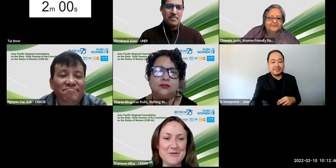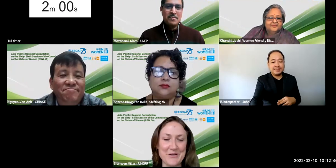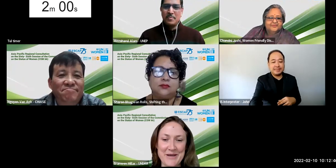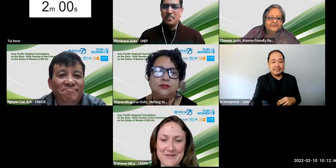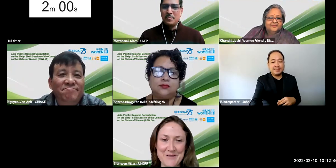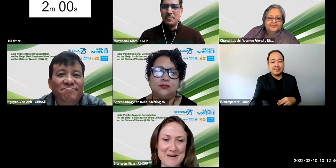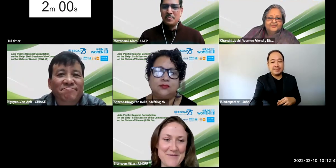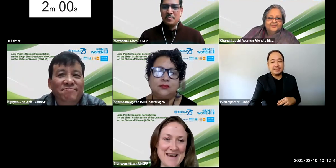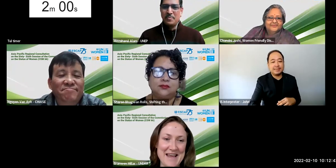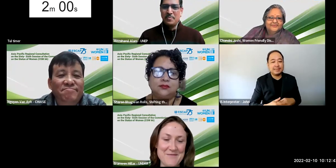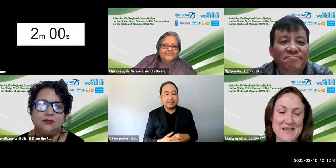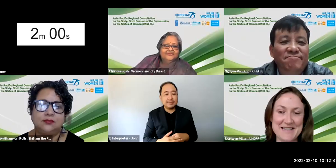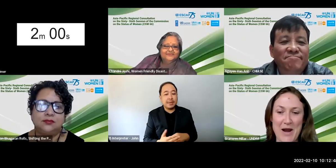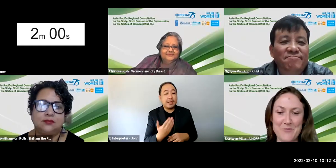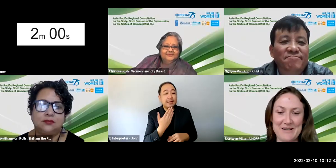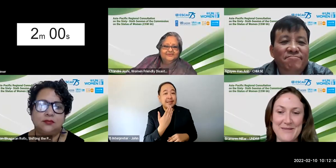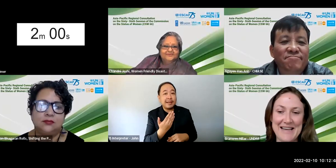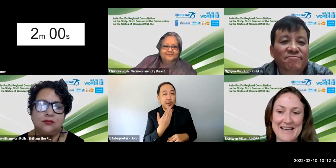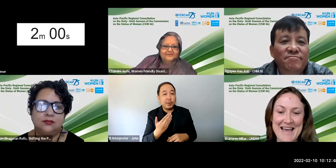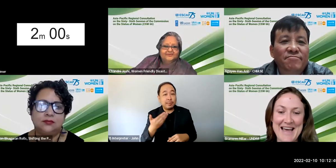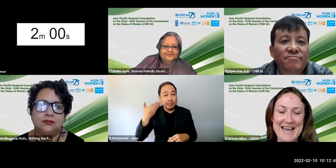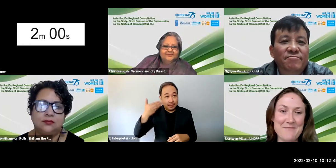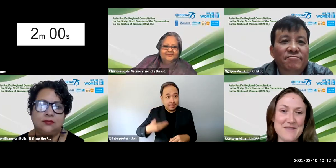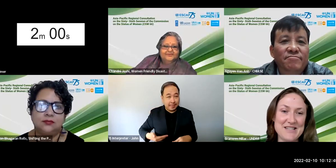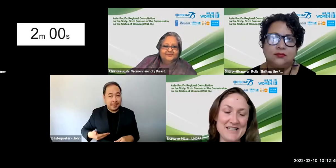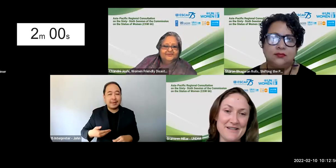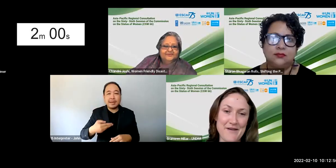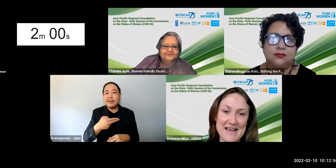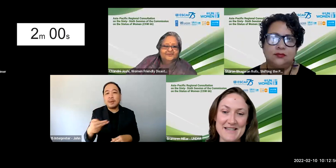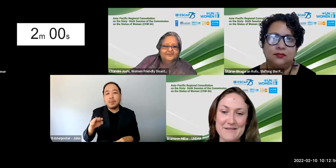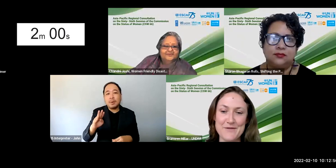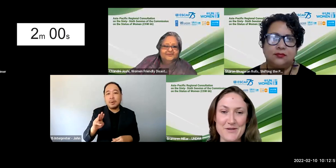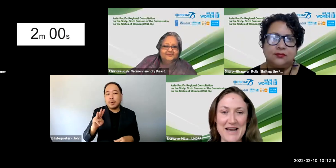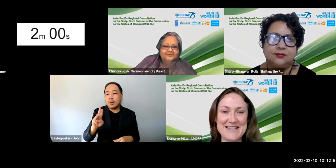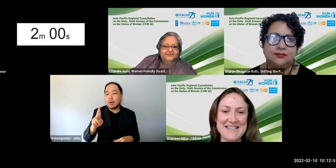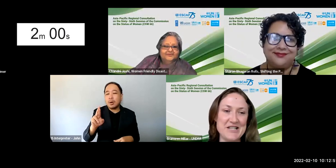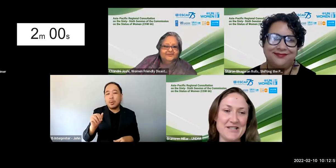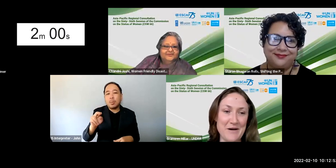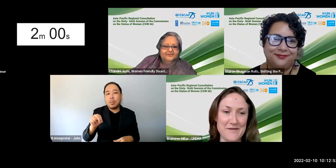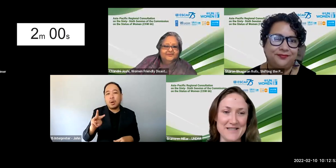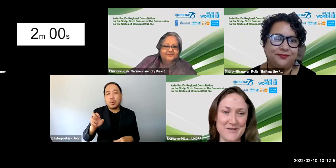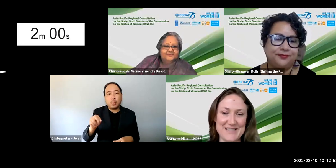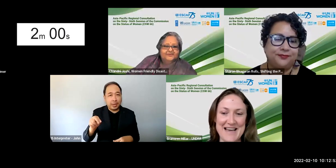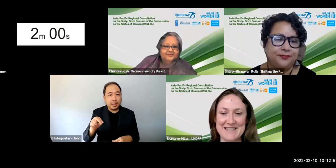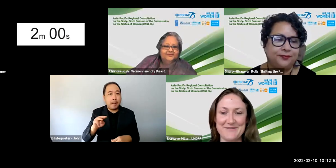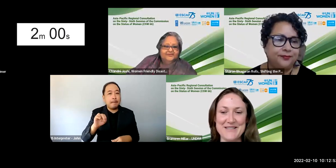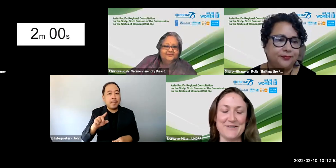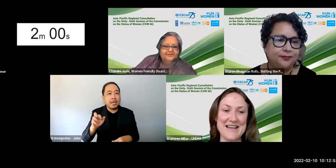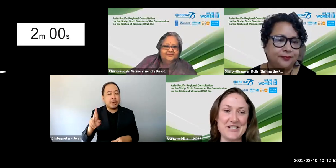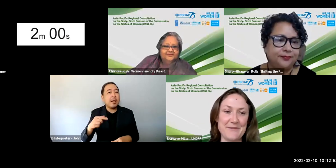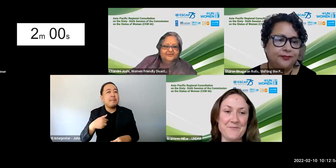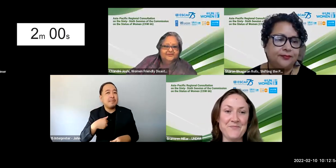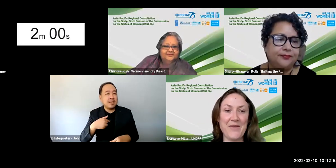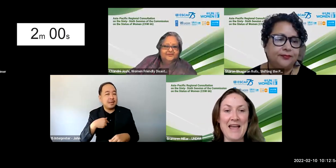ora koutou, everyone. My name is Branwyn Miller, and I'm the Gender Advisor for the United Nations Office for Disaster